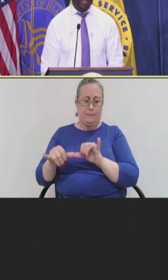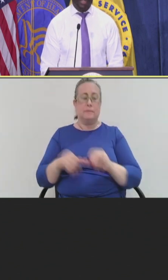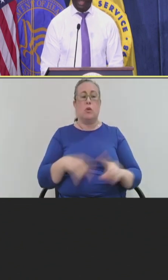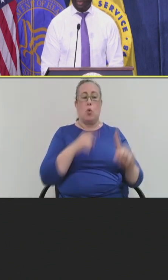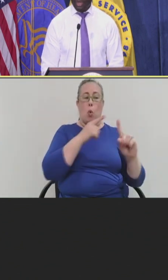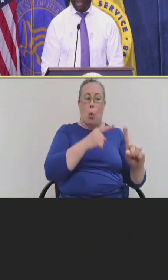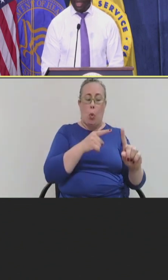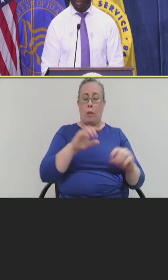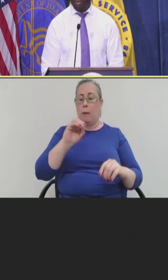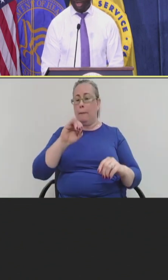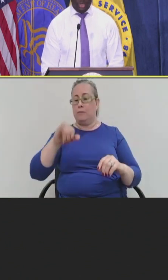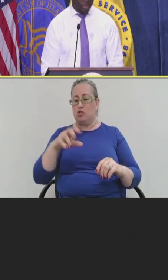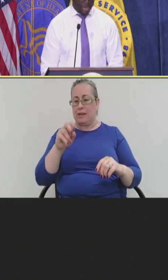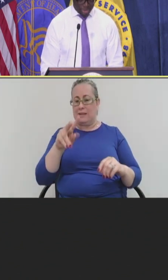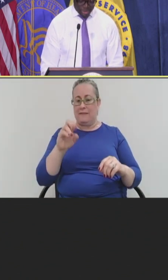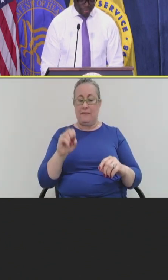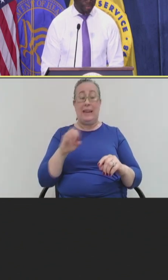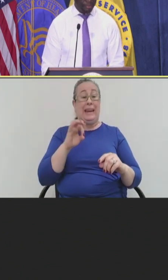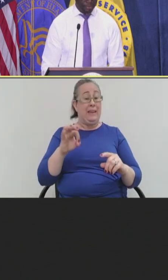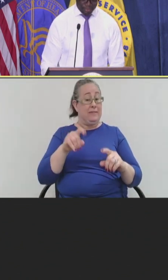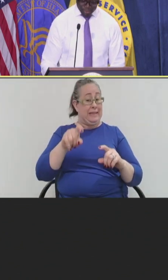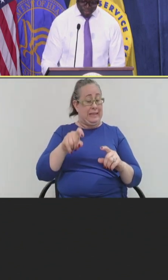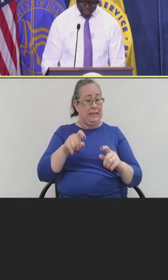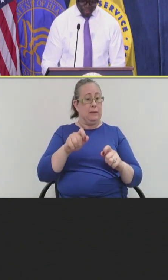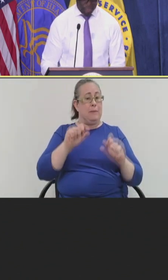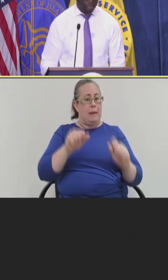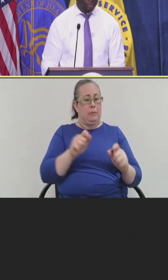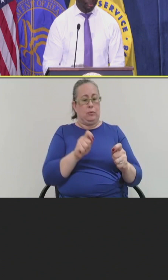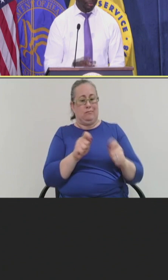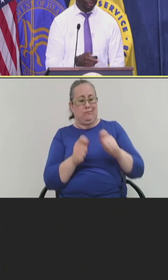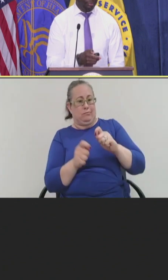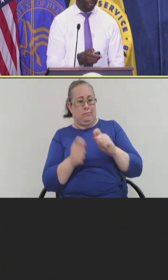if necessary, have some course corrections.